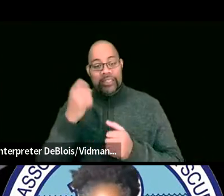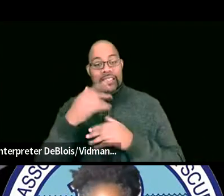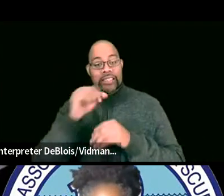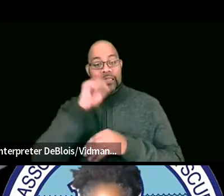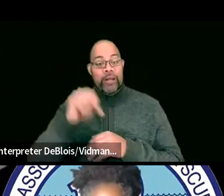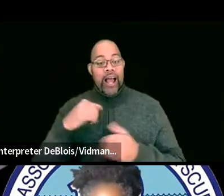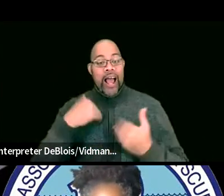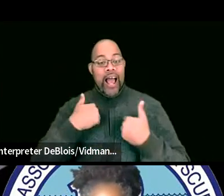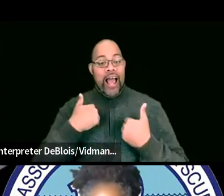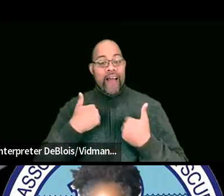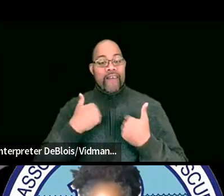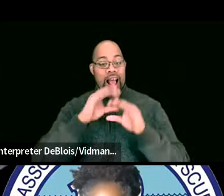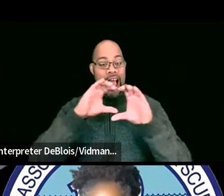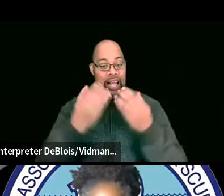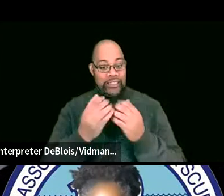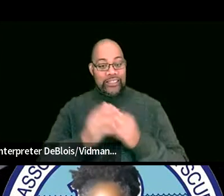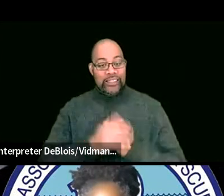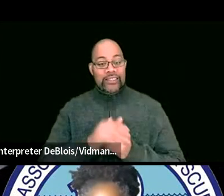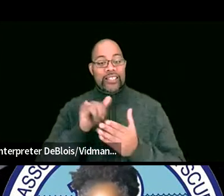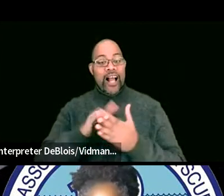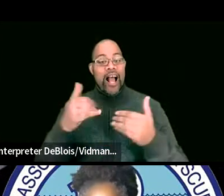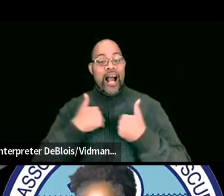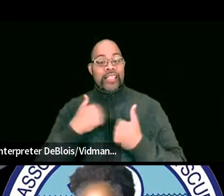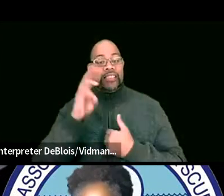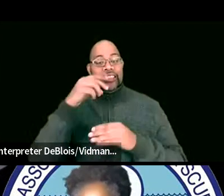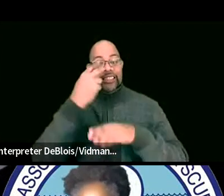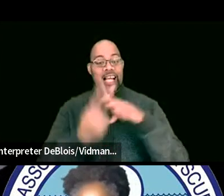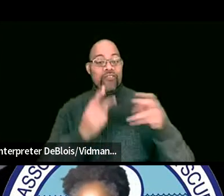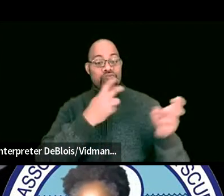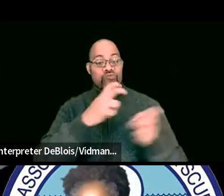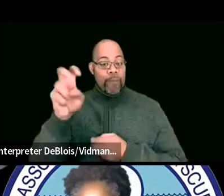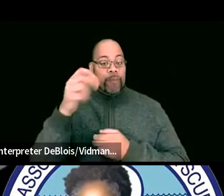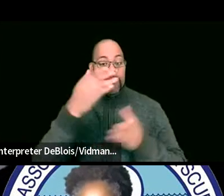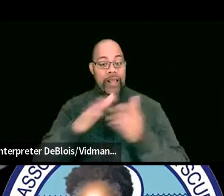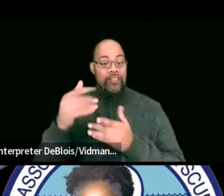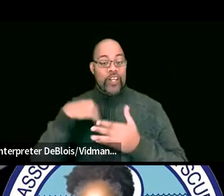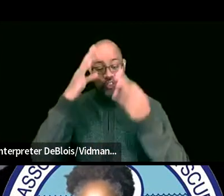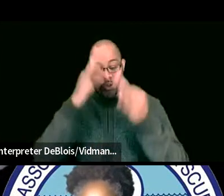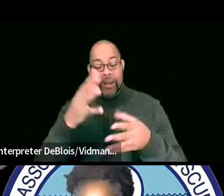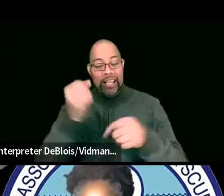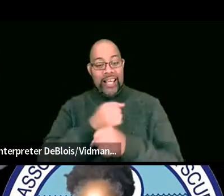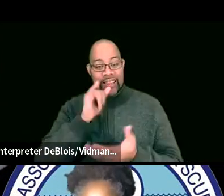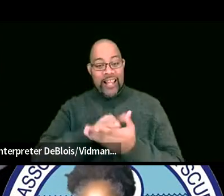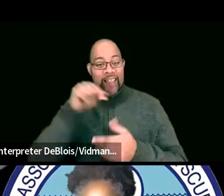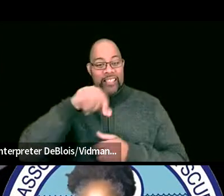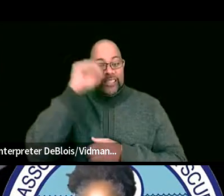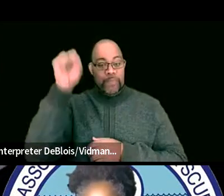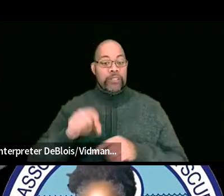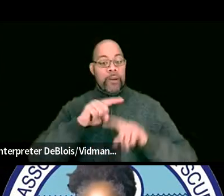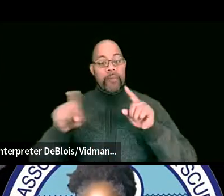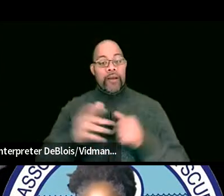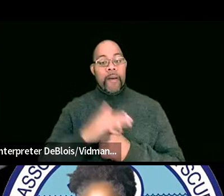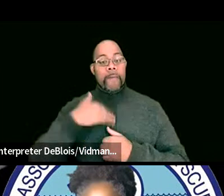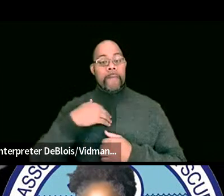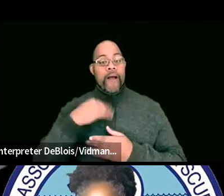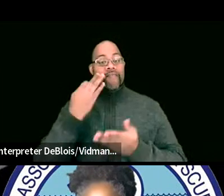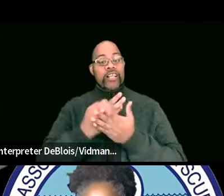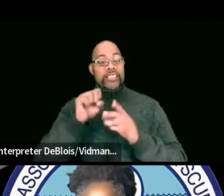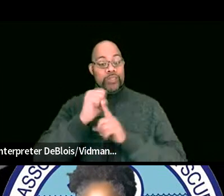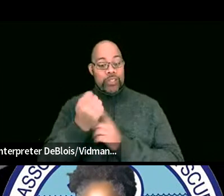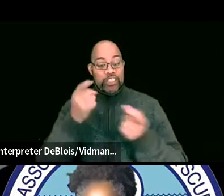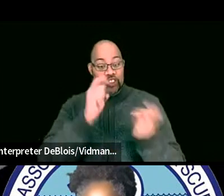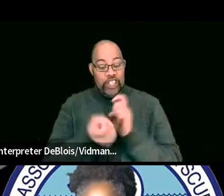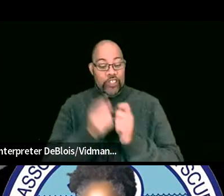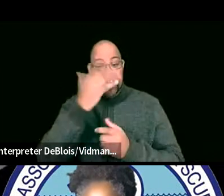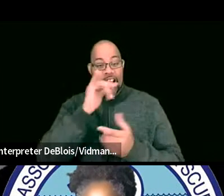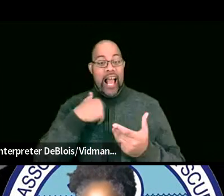I actually have a class that has 6 dive trips planned. So I was determined to get it this semester, but my financial situation changed, so it